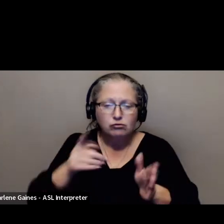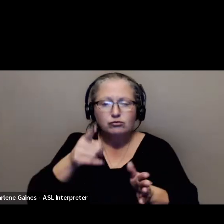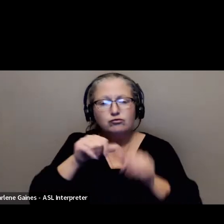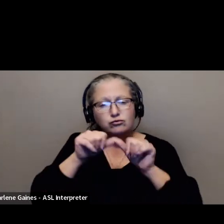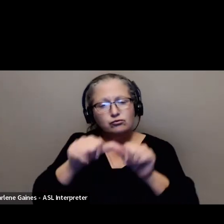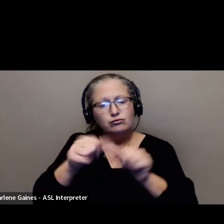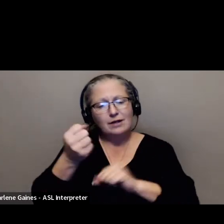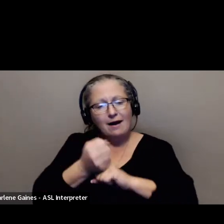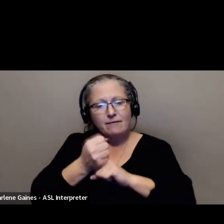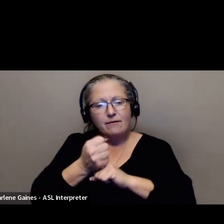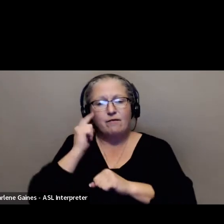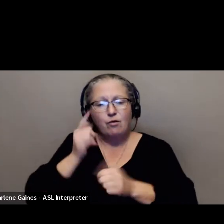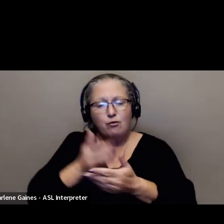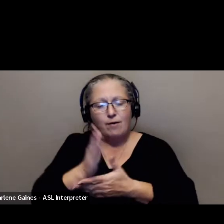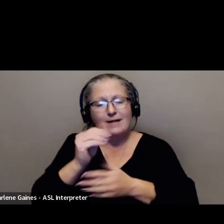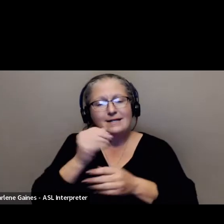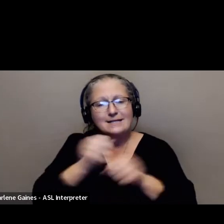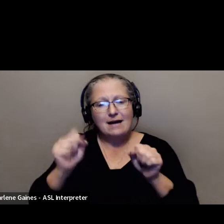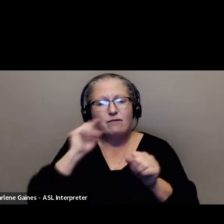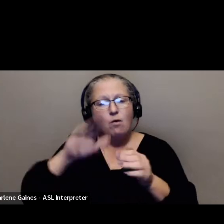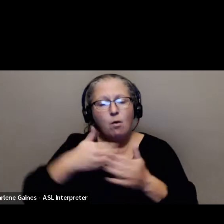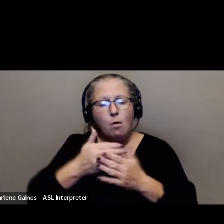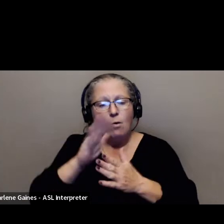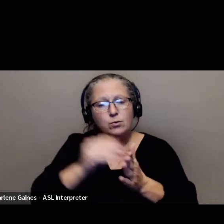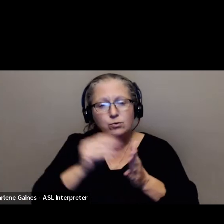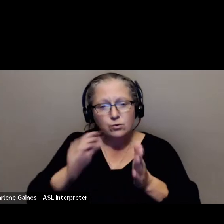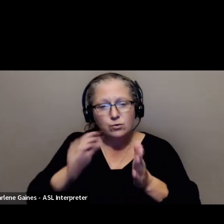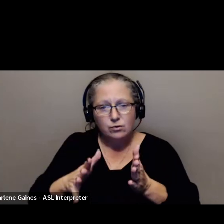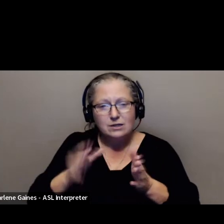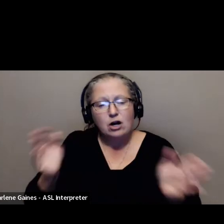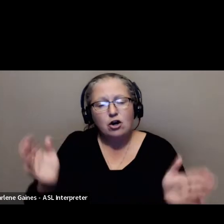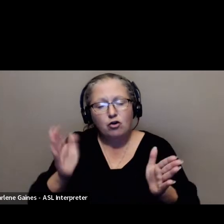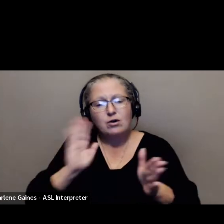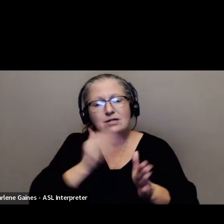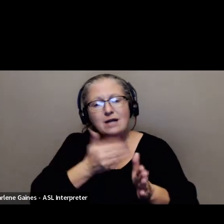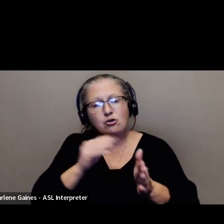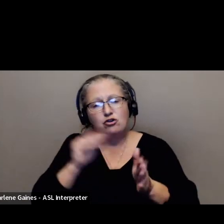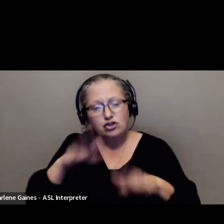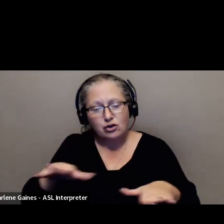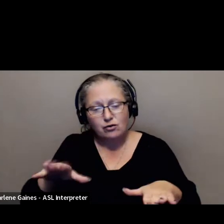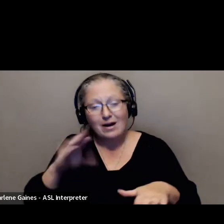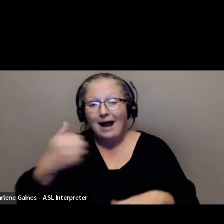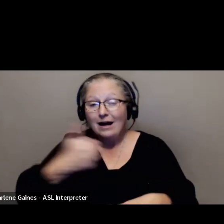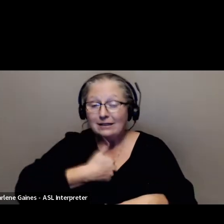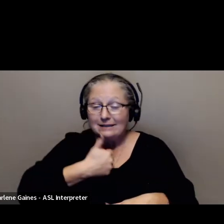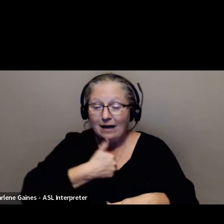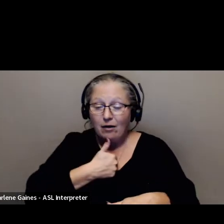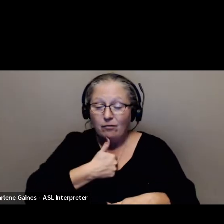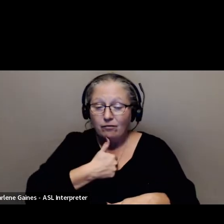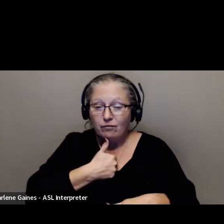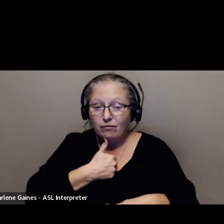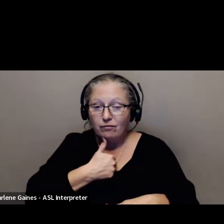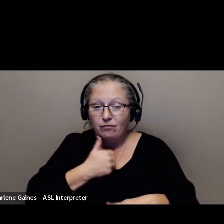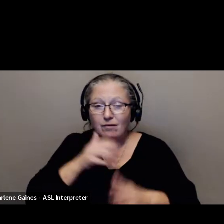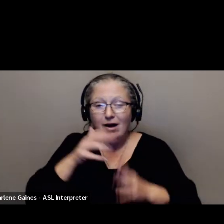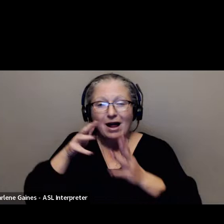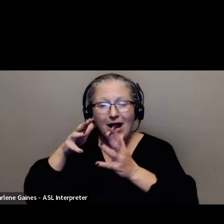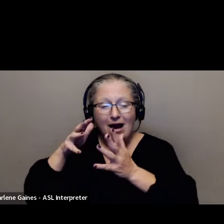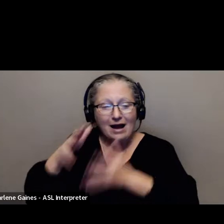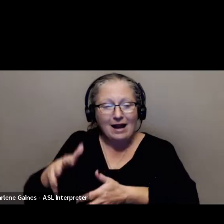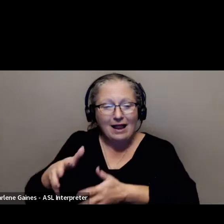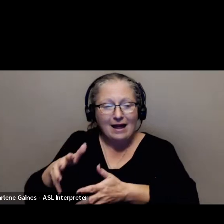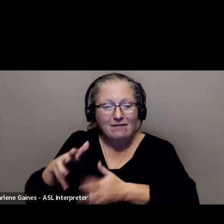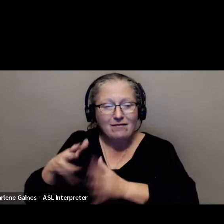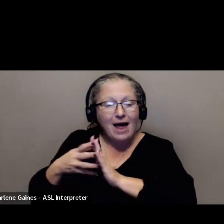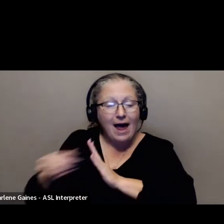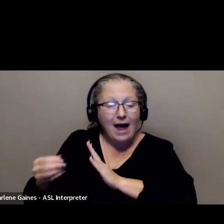to advocate for the rights and safety of all of your students and encourage our children and ourselves to leave our echo chambers